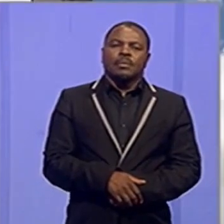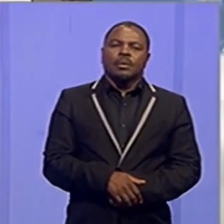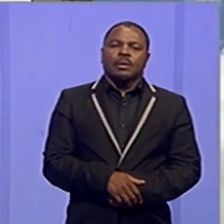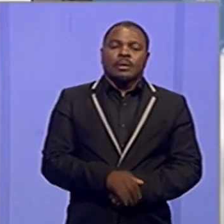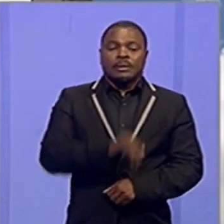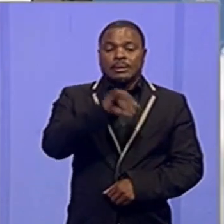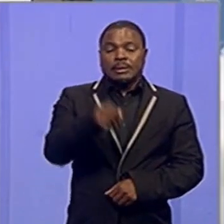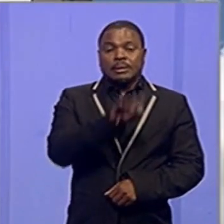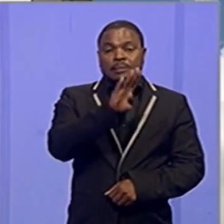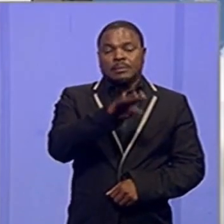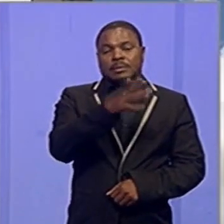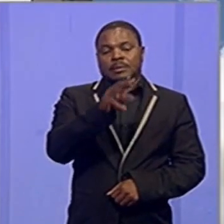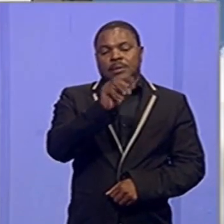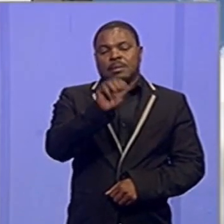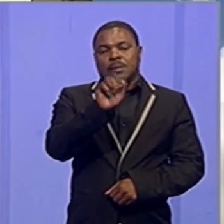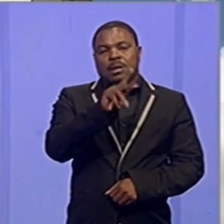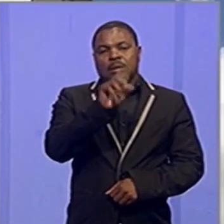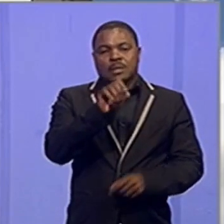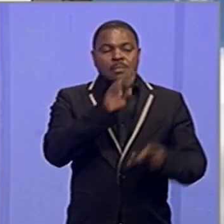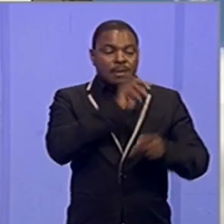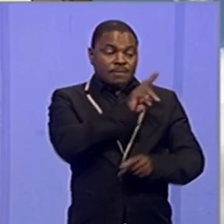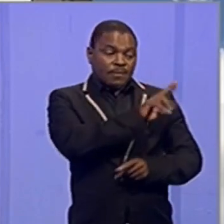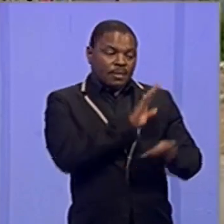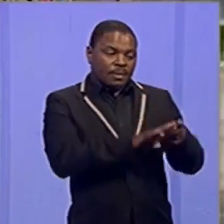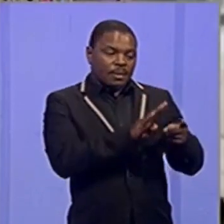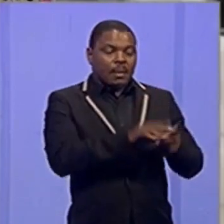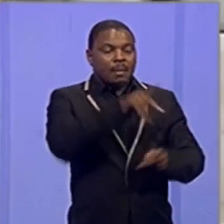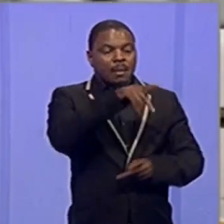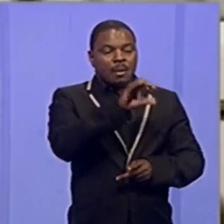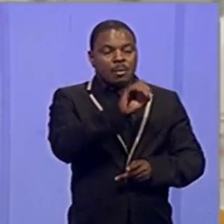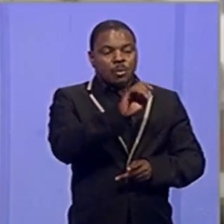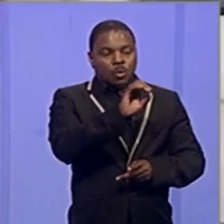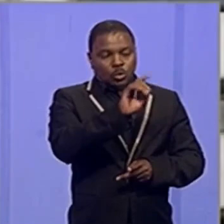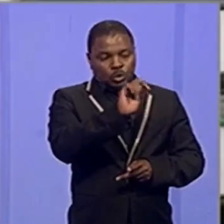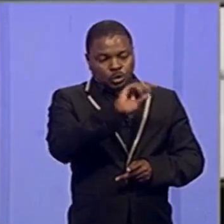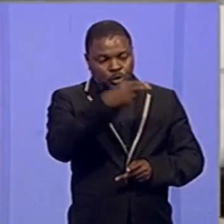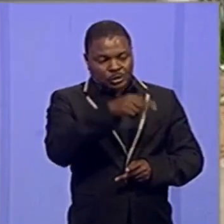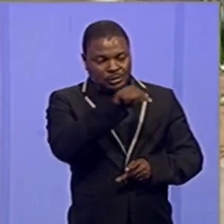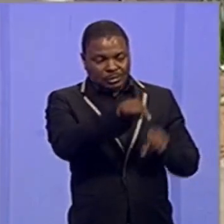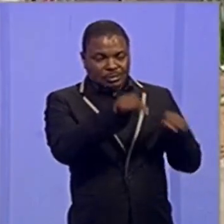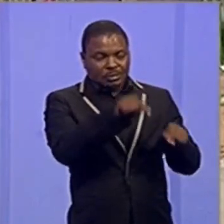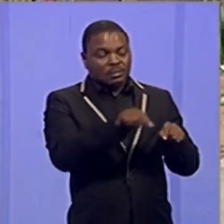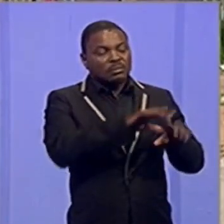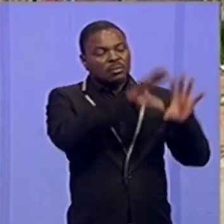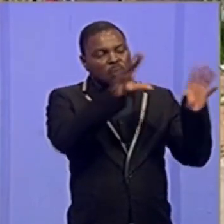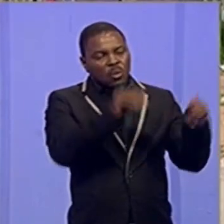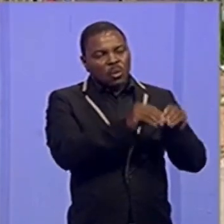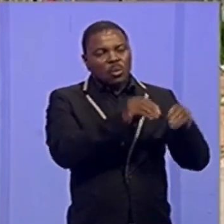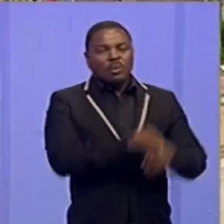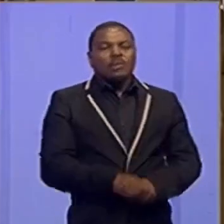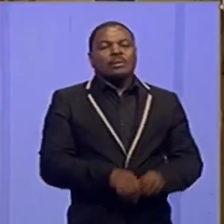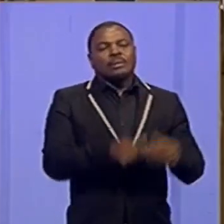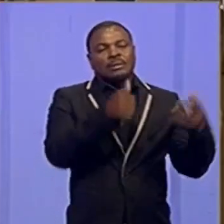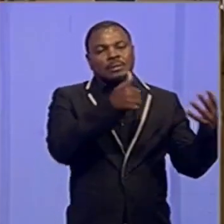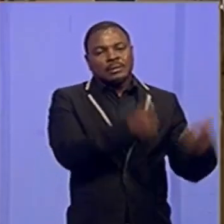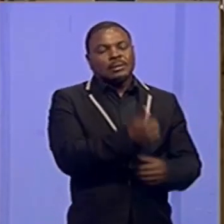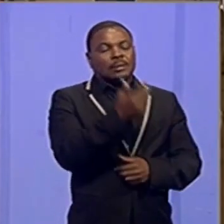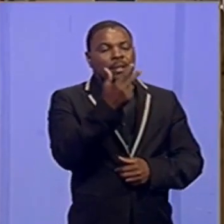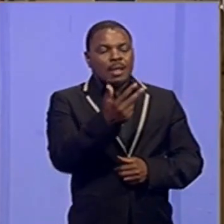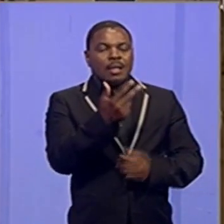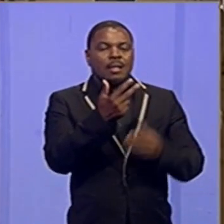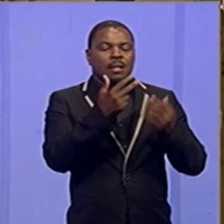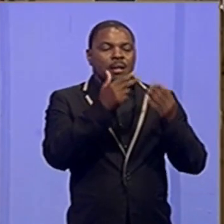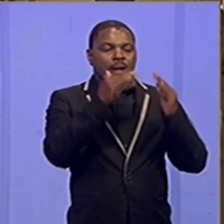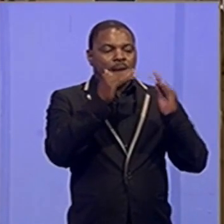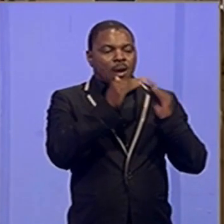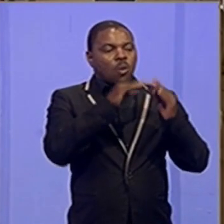Mmasepala wa JB Max wa akaretsa dikgaolo tsa Ventersdorp le Potchefstroom. Mmasepala o na le malapa a balelwang go dikete di le 68